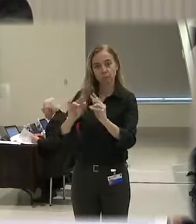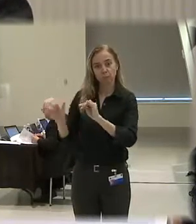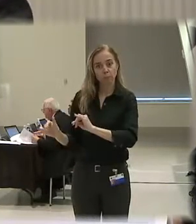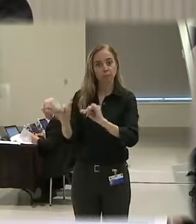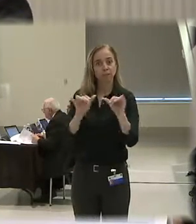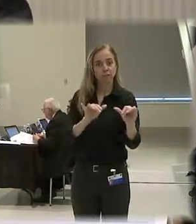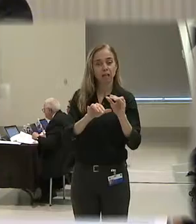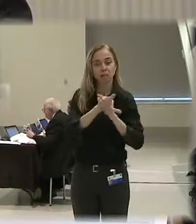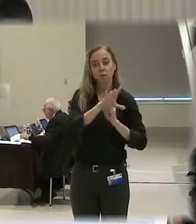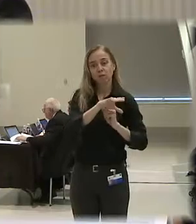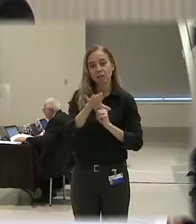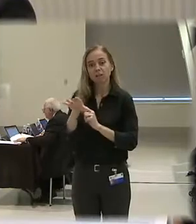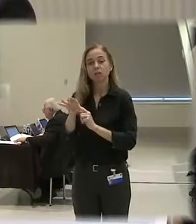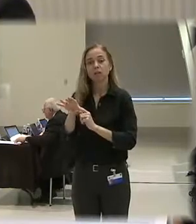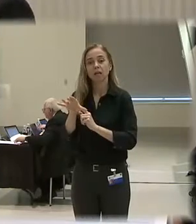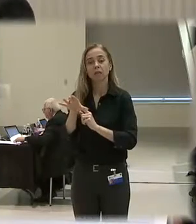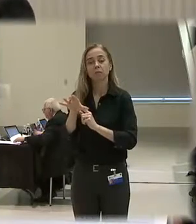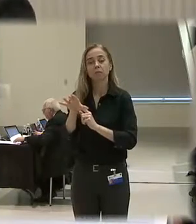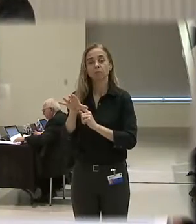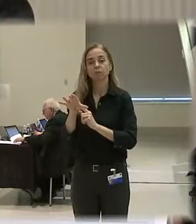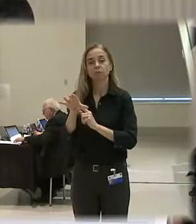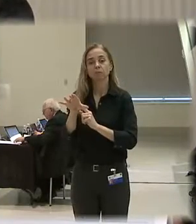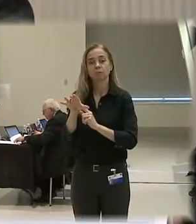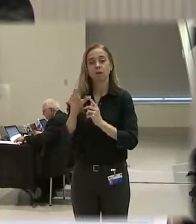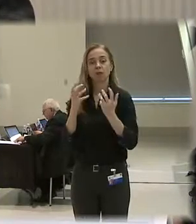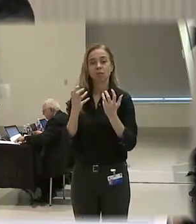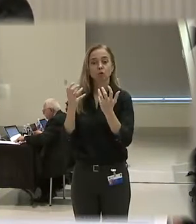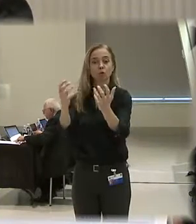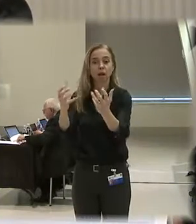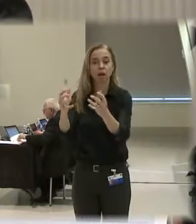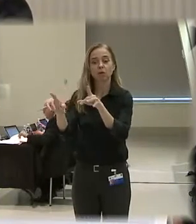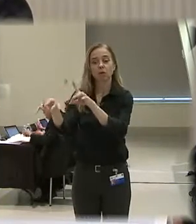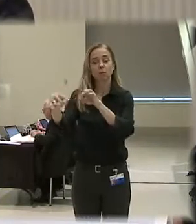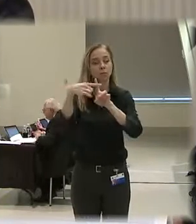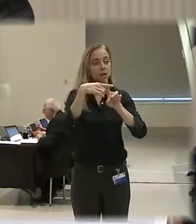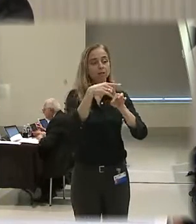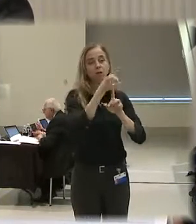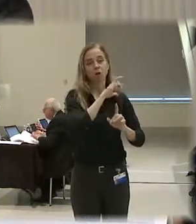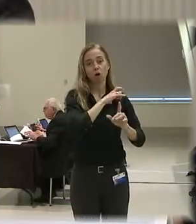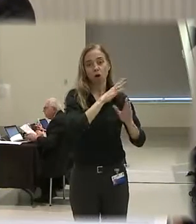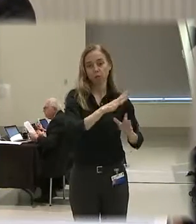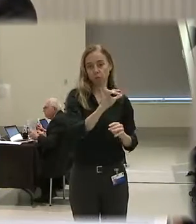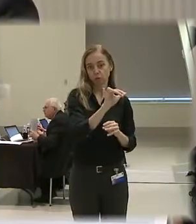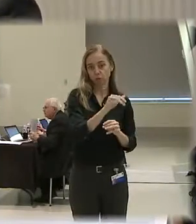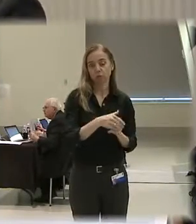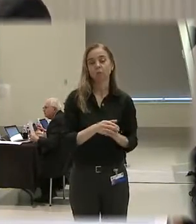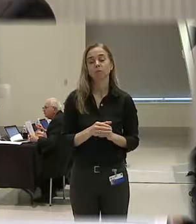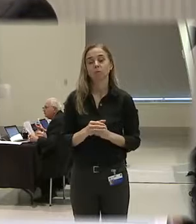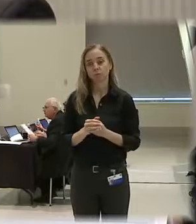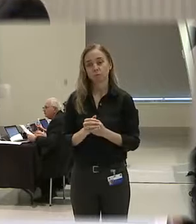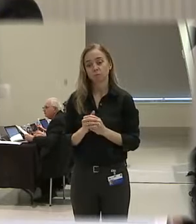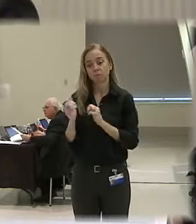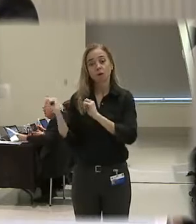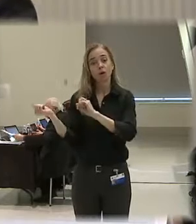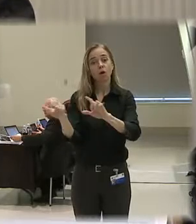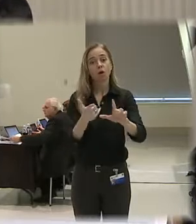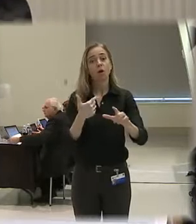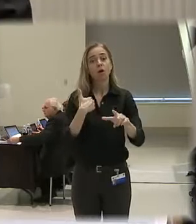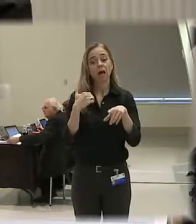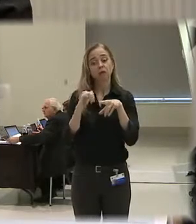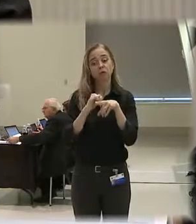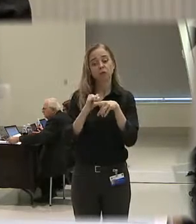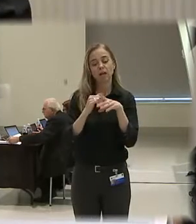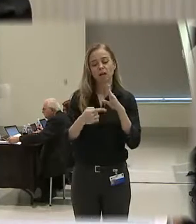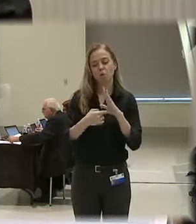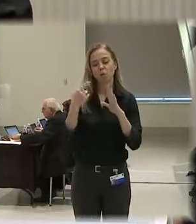also do videotaping of the crowd and our officers. All officers on the department receive training at least